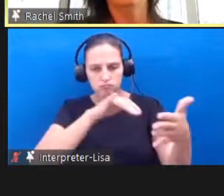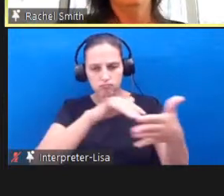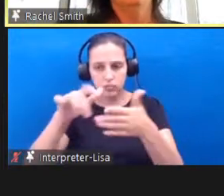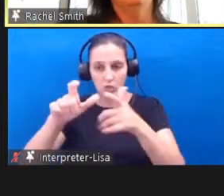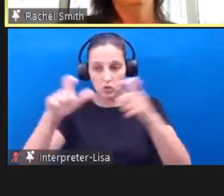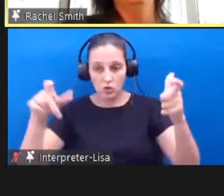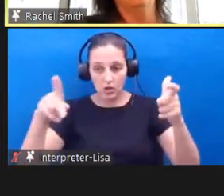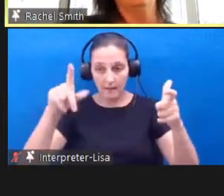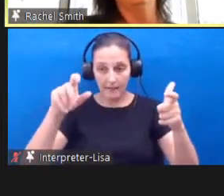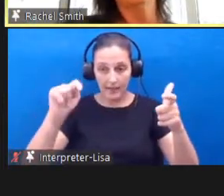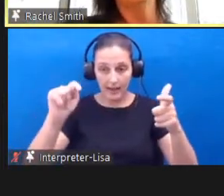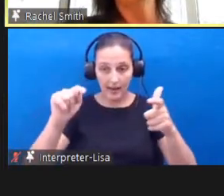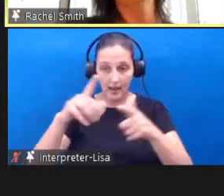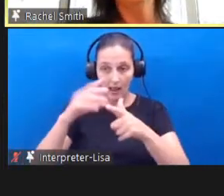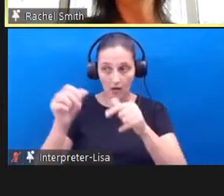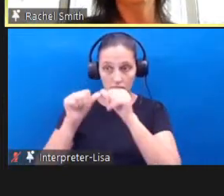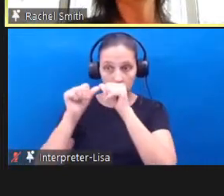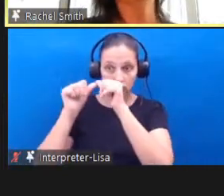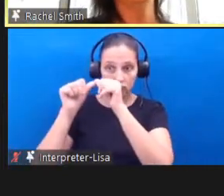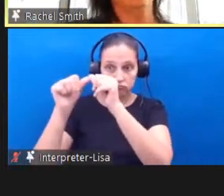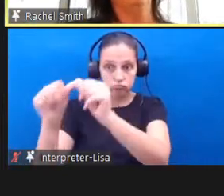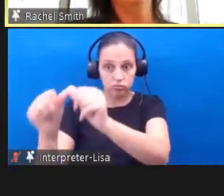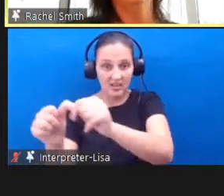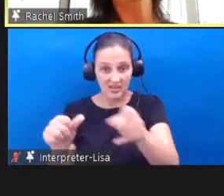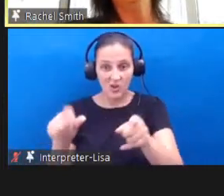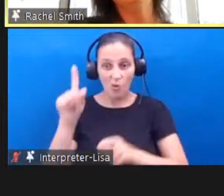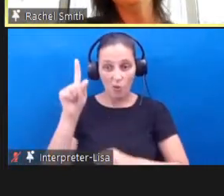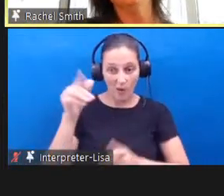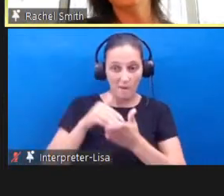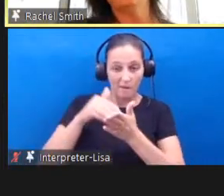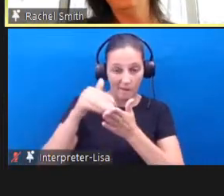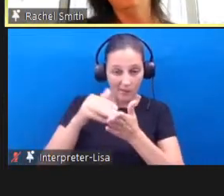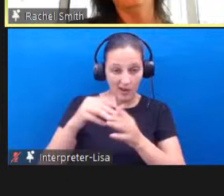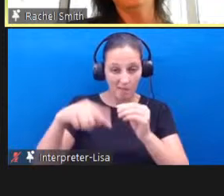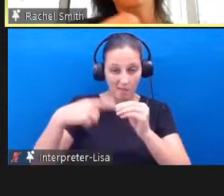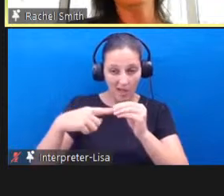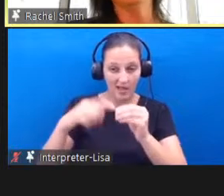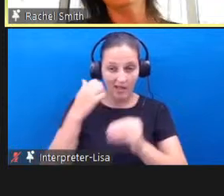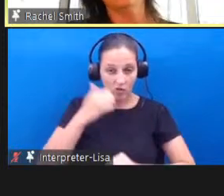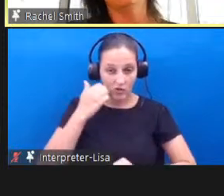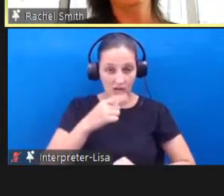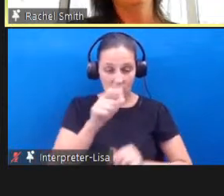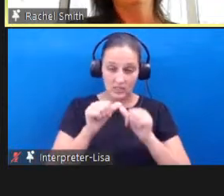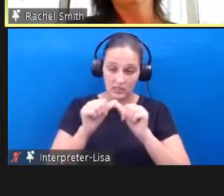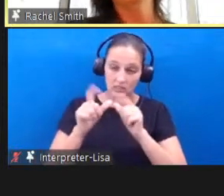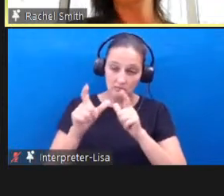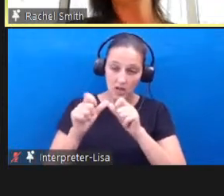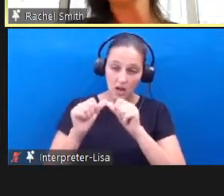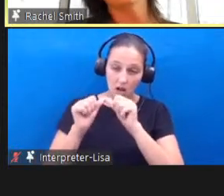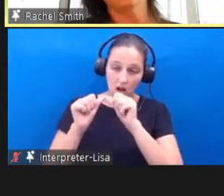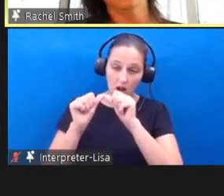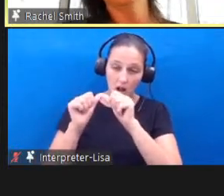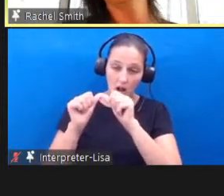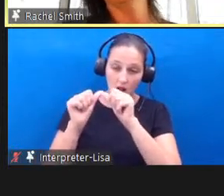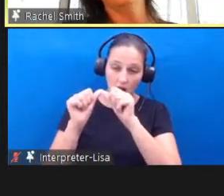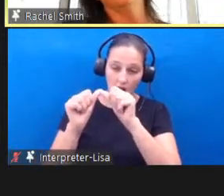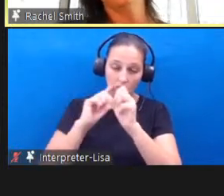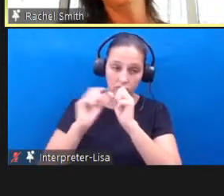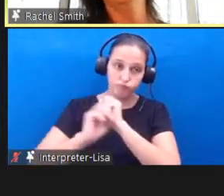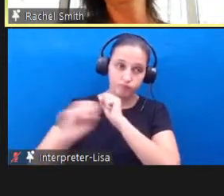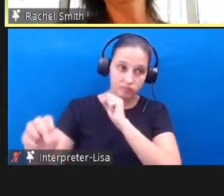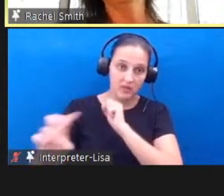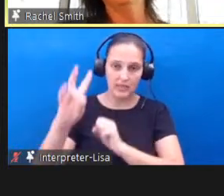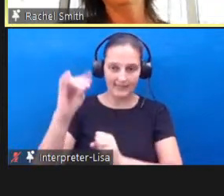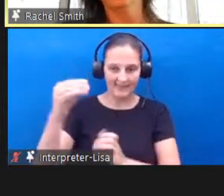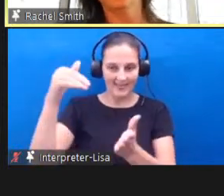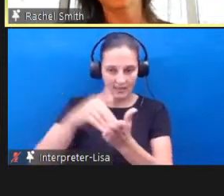beyond. And it's going 1 million miles a day. And even at this speed, it would still take 70,000 years to get